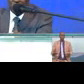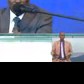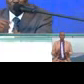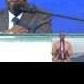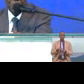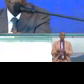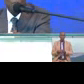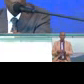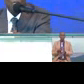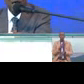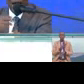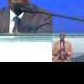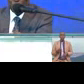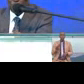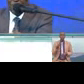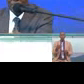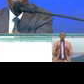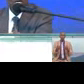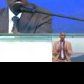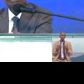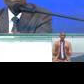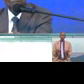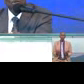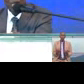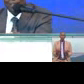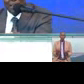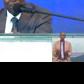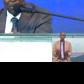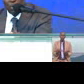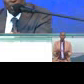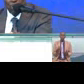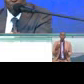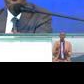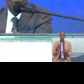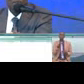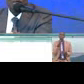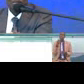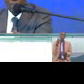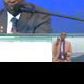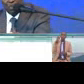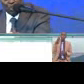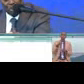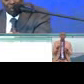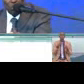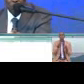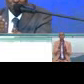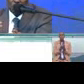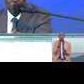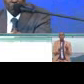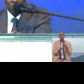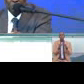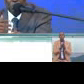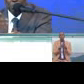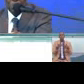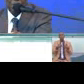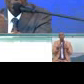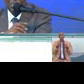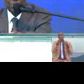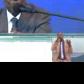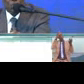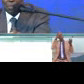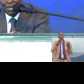earth, and you have not seen him. And he says, the people that have the hope, that they don't just want